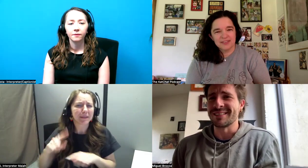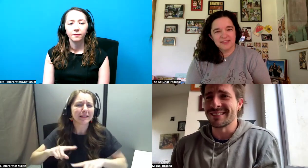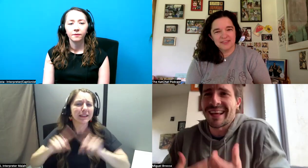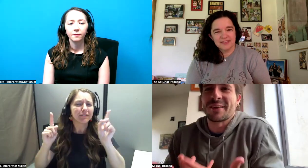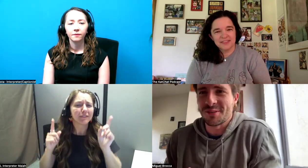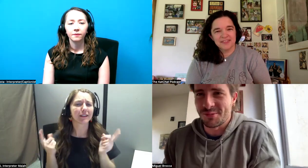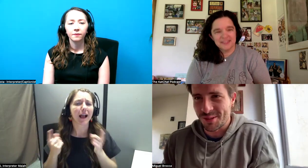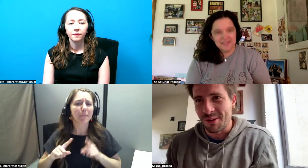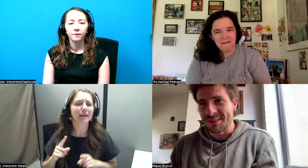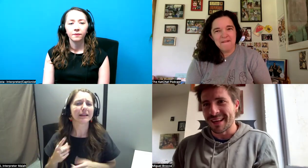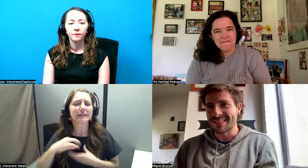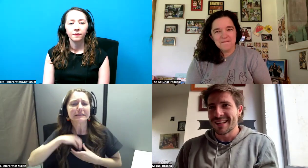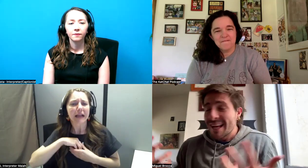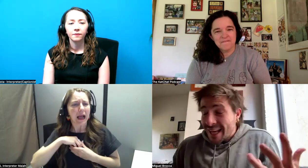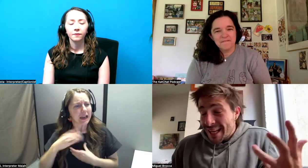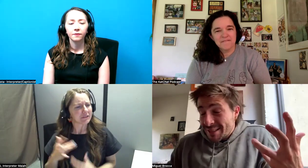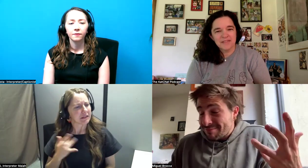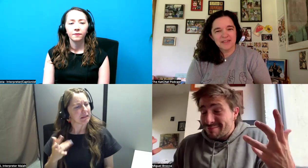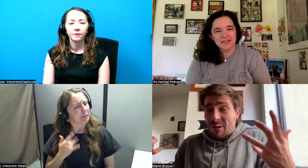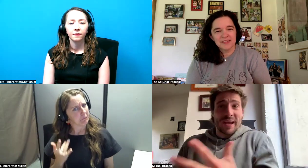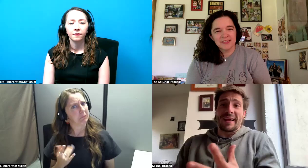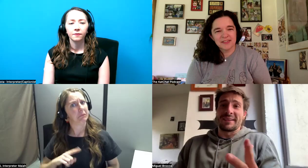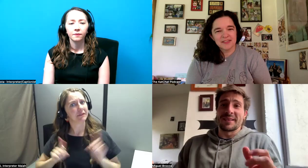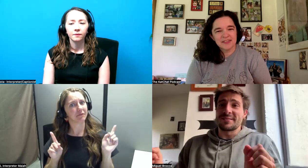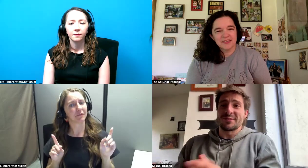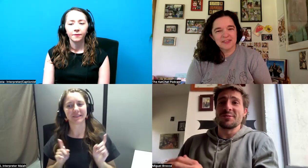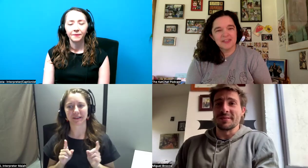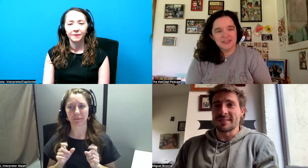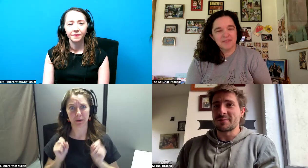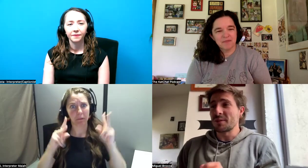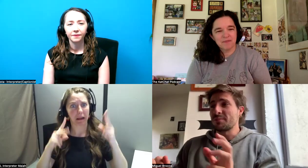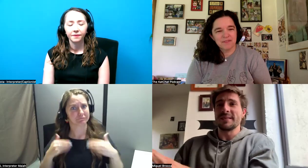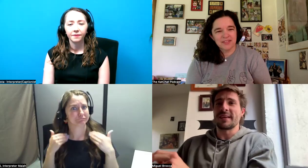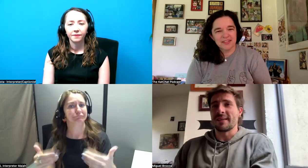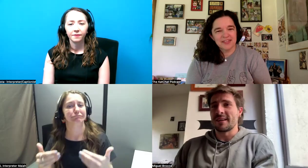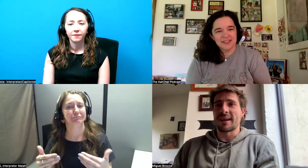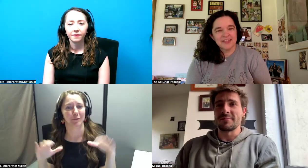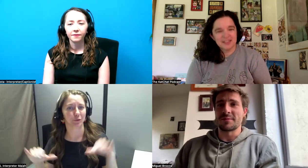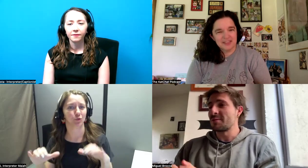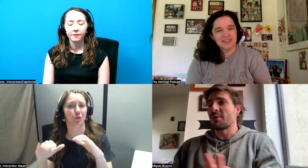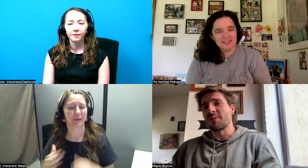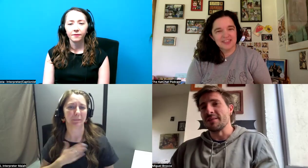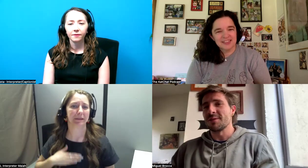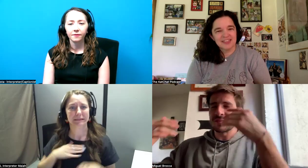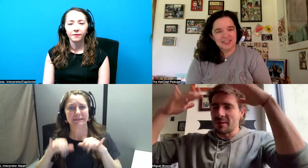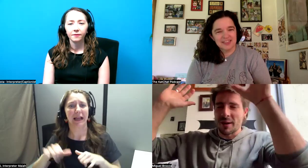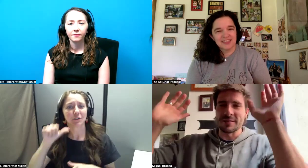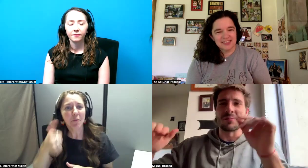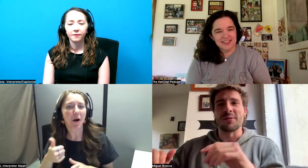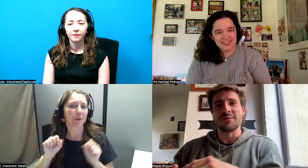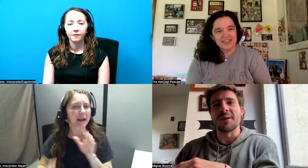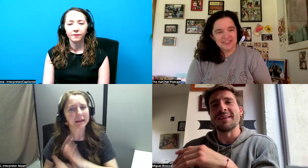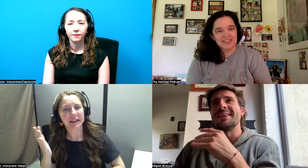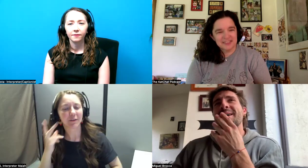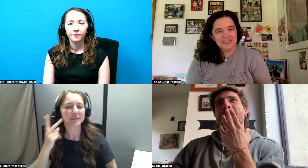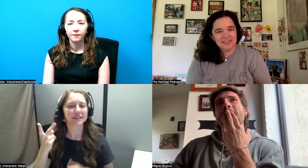on inside of you. You know, and that's okay. And let's just do this. Let's just please stay. And tomorrow we'll leave. We'll see about it